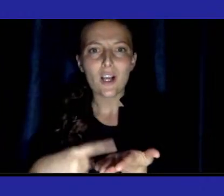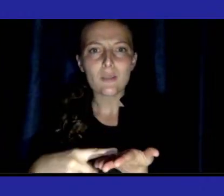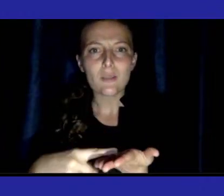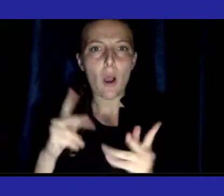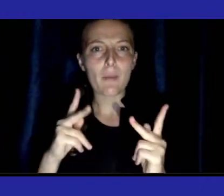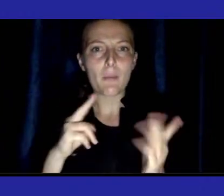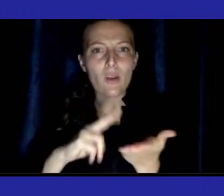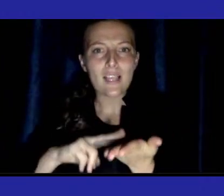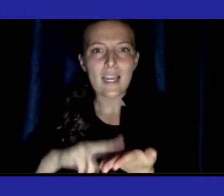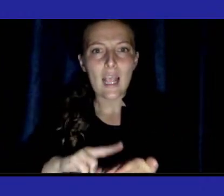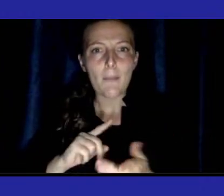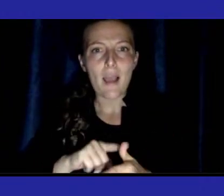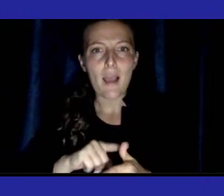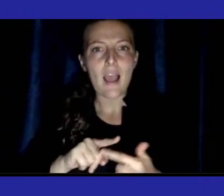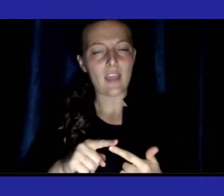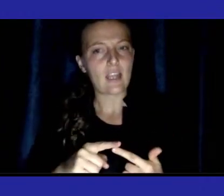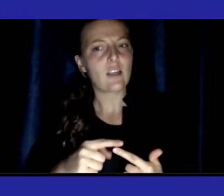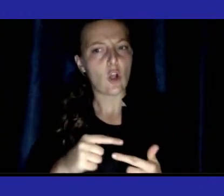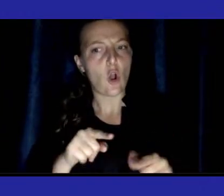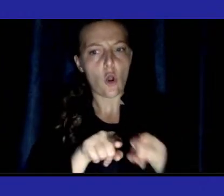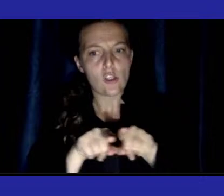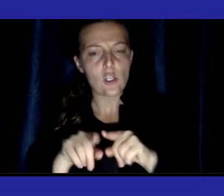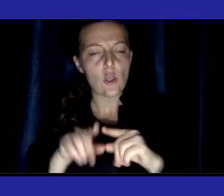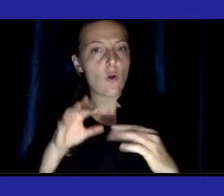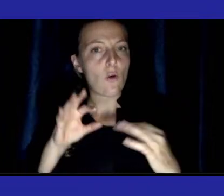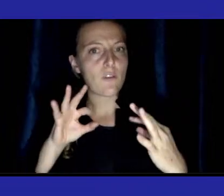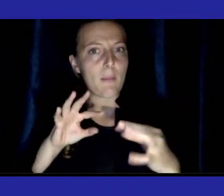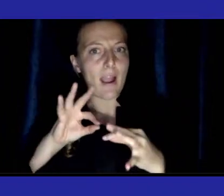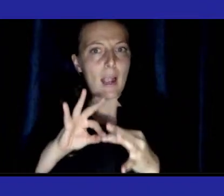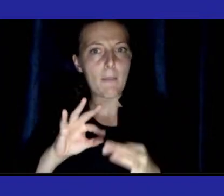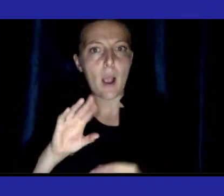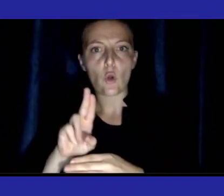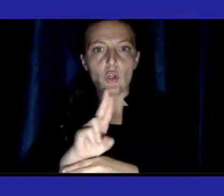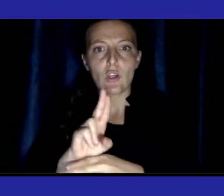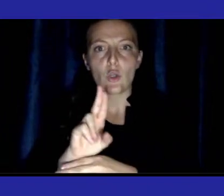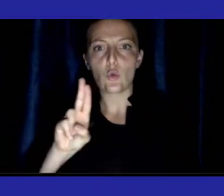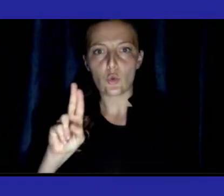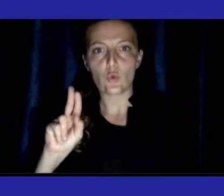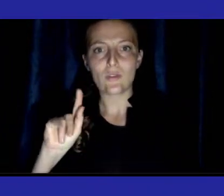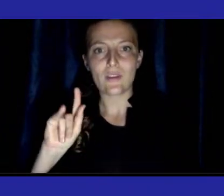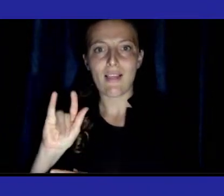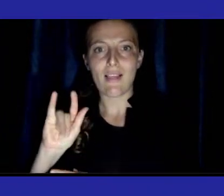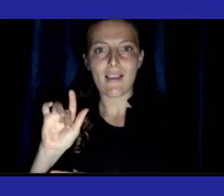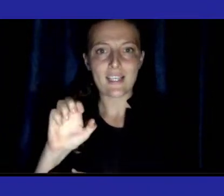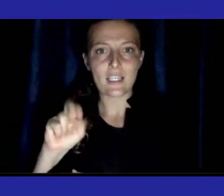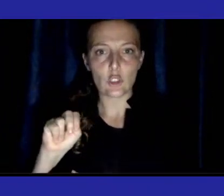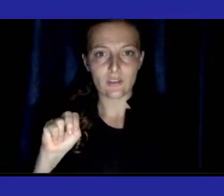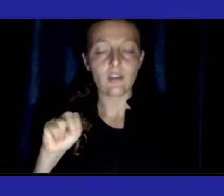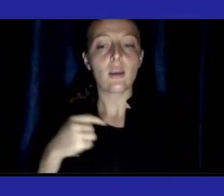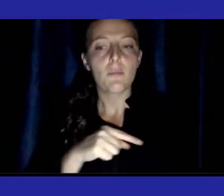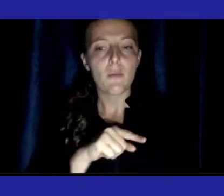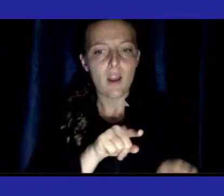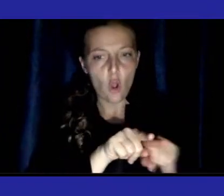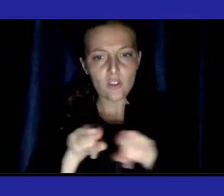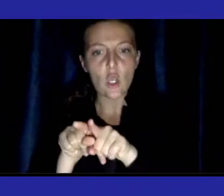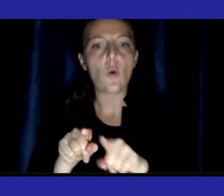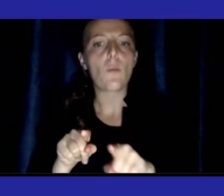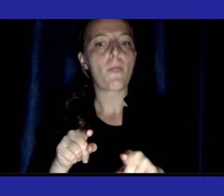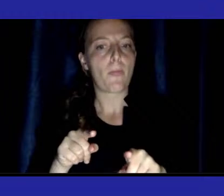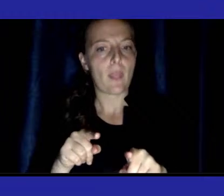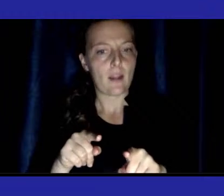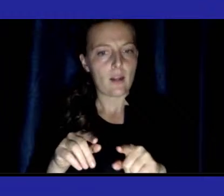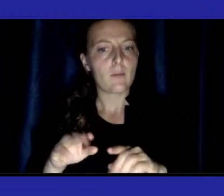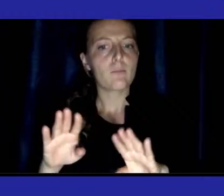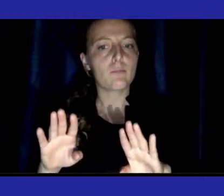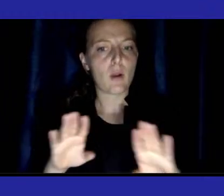some feedback on utilization. We've also had performance improvement projects where they discussed systems they developed